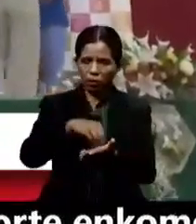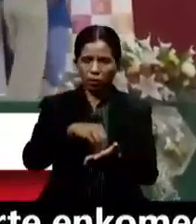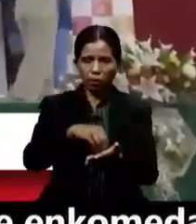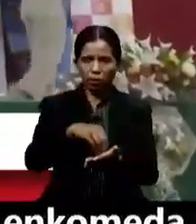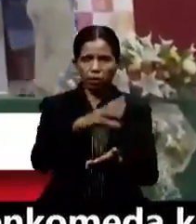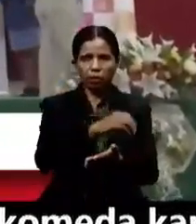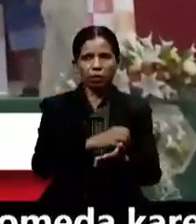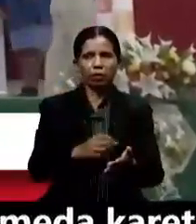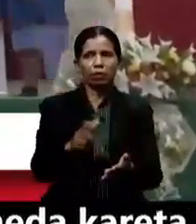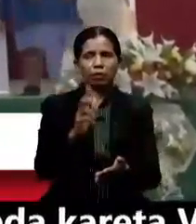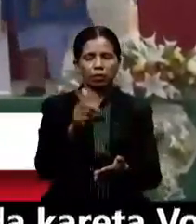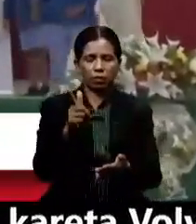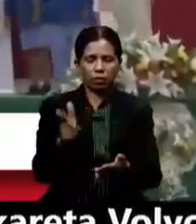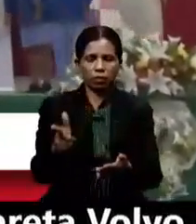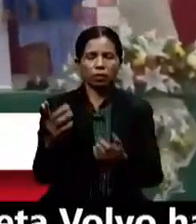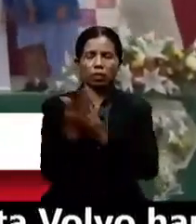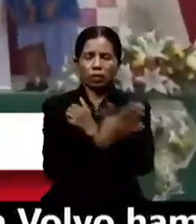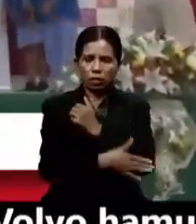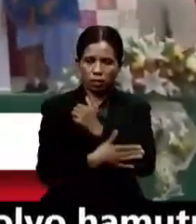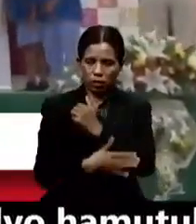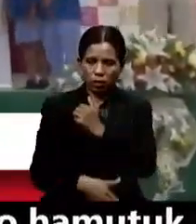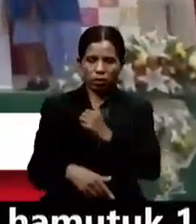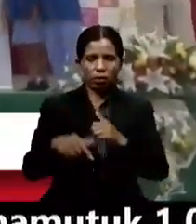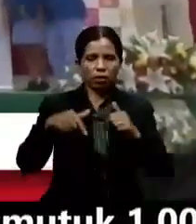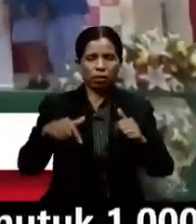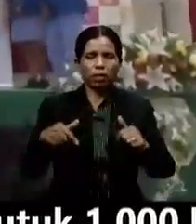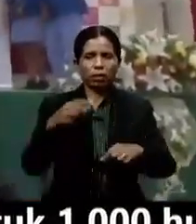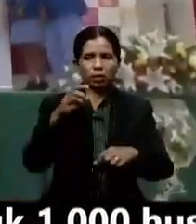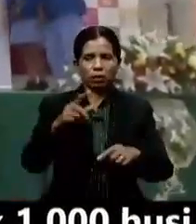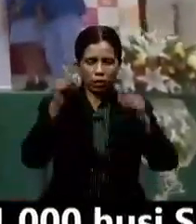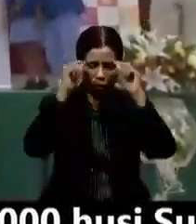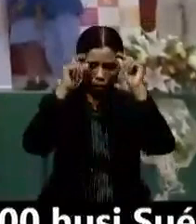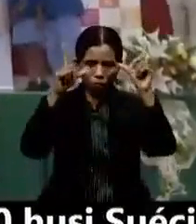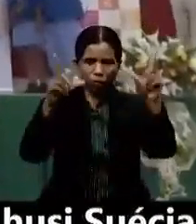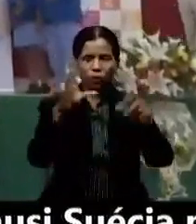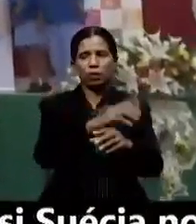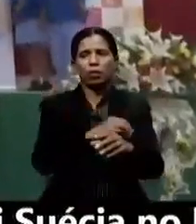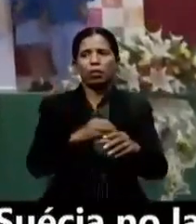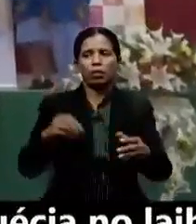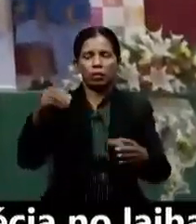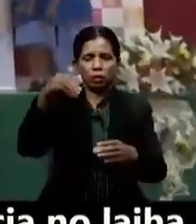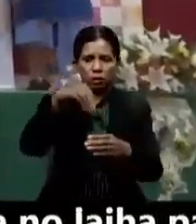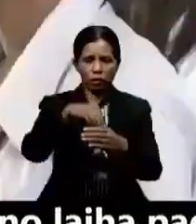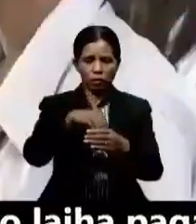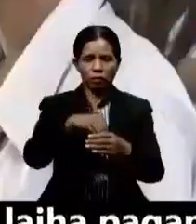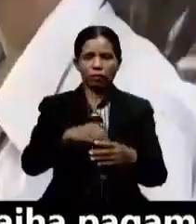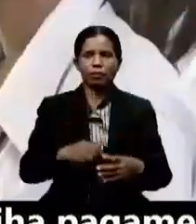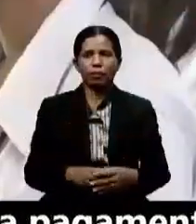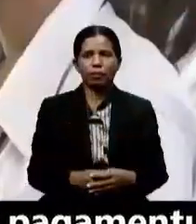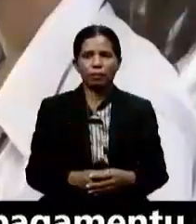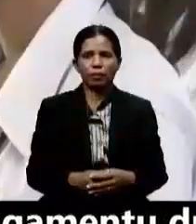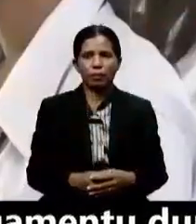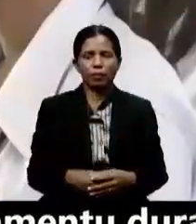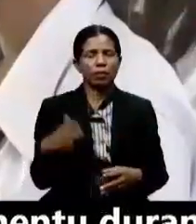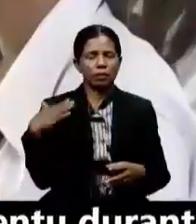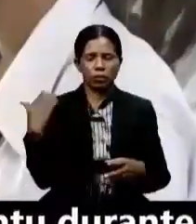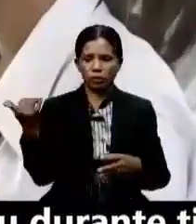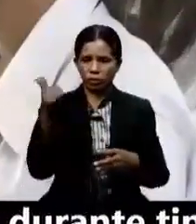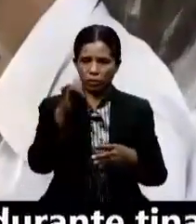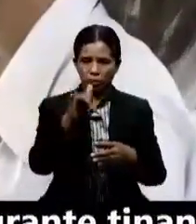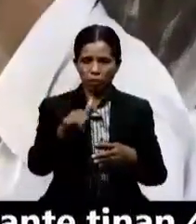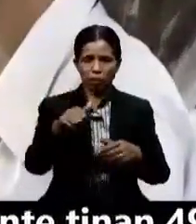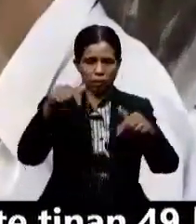the 55 countries on the planet. So to motivate and to incentivize the youngsters